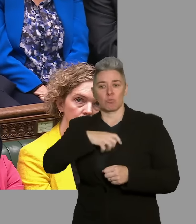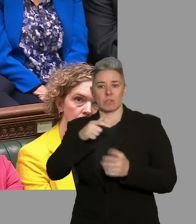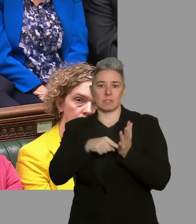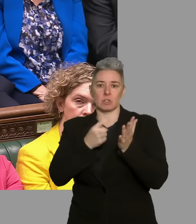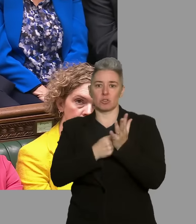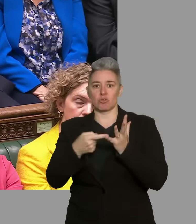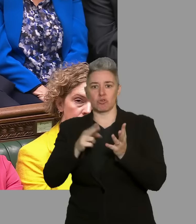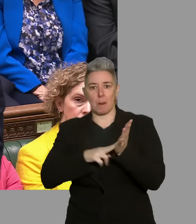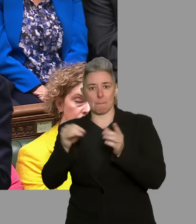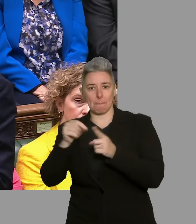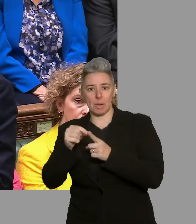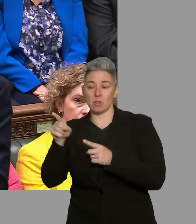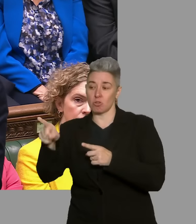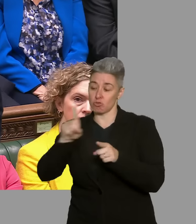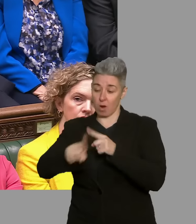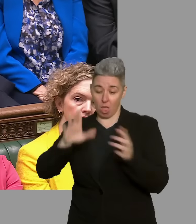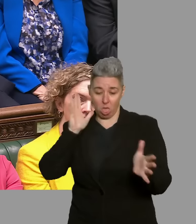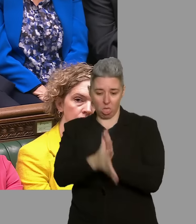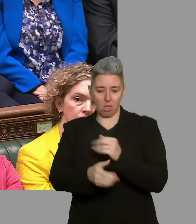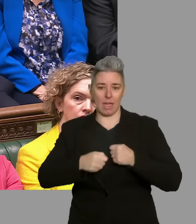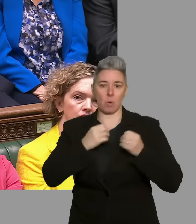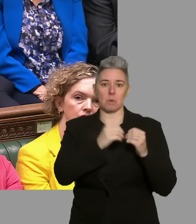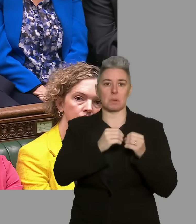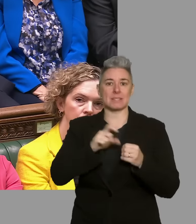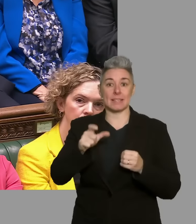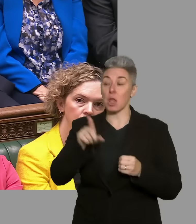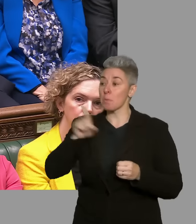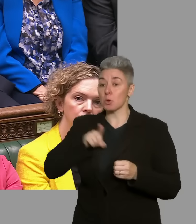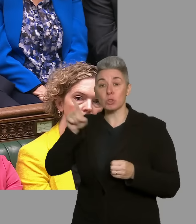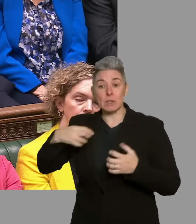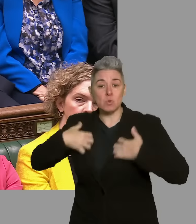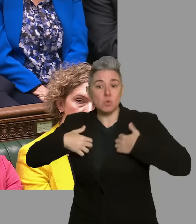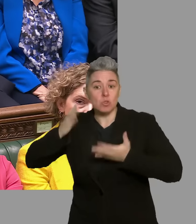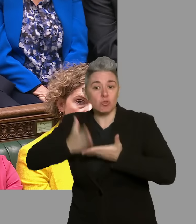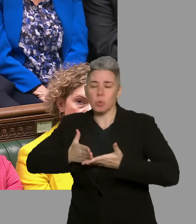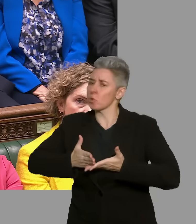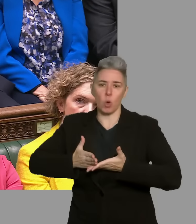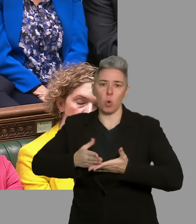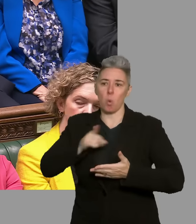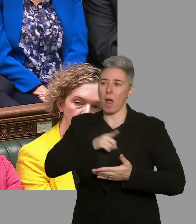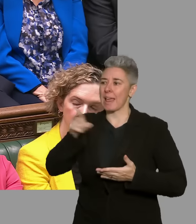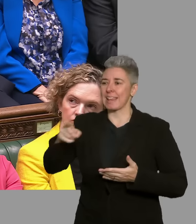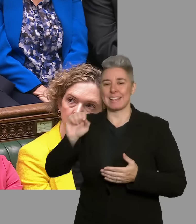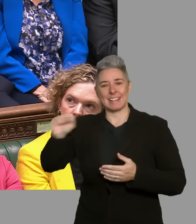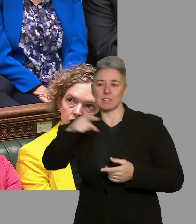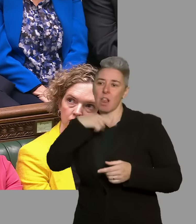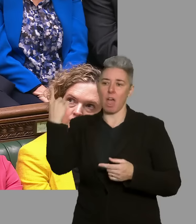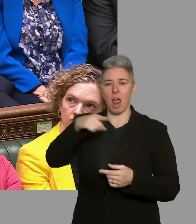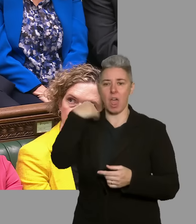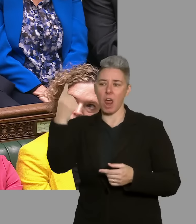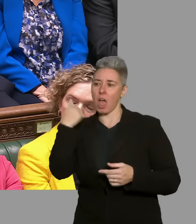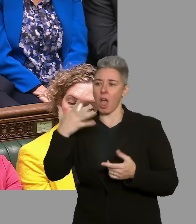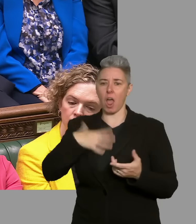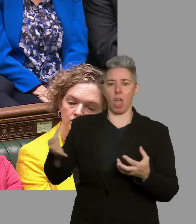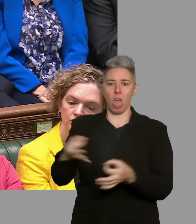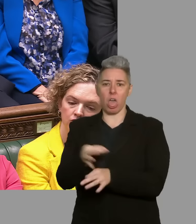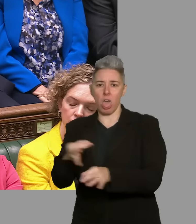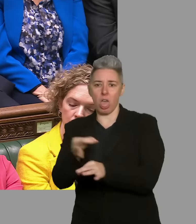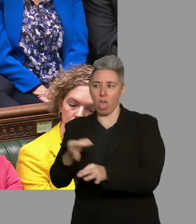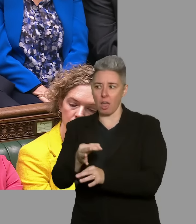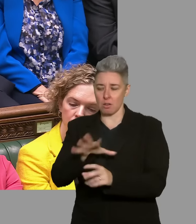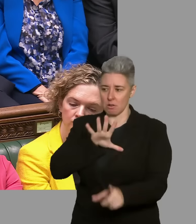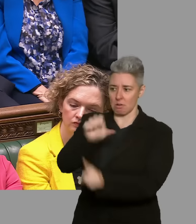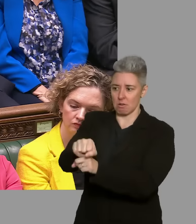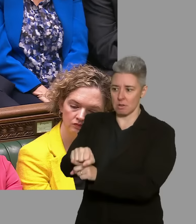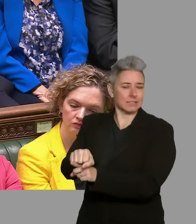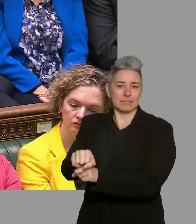truth, but because he doesn't want to get away with his lies. Trump has undermined press freedom in America. Now he's trying